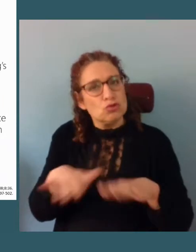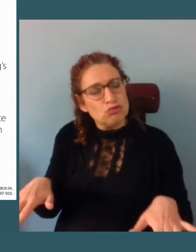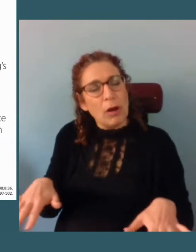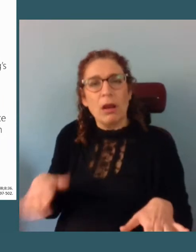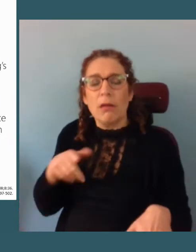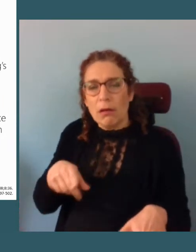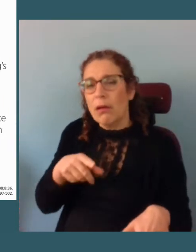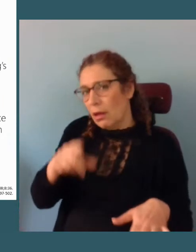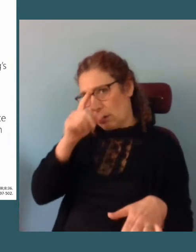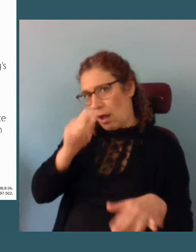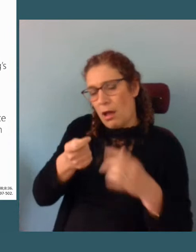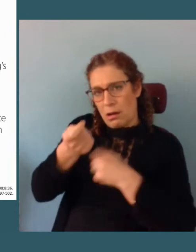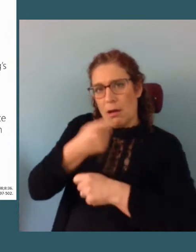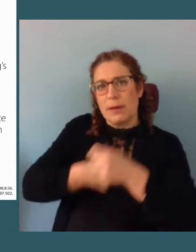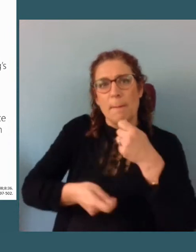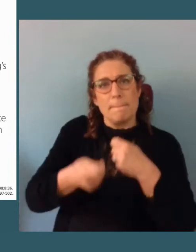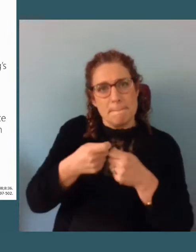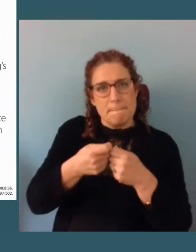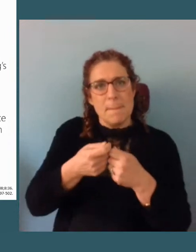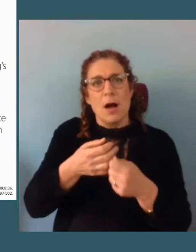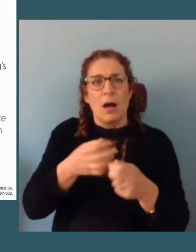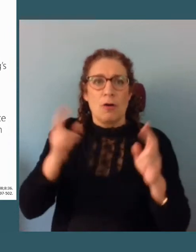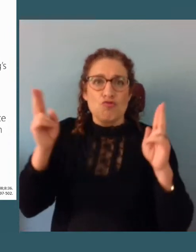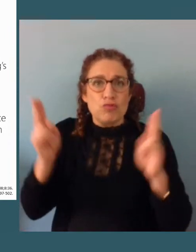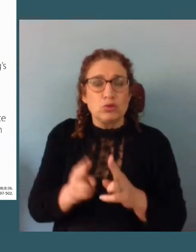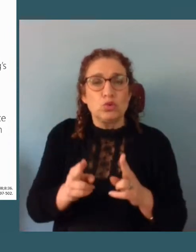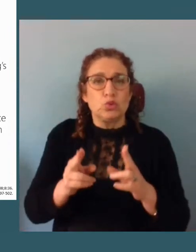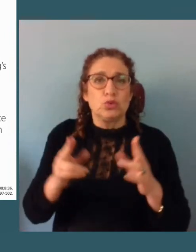to restriction of some social